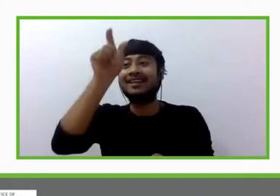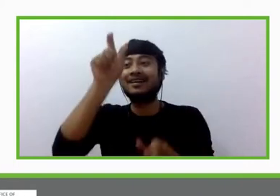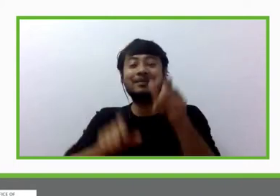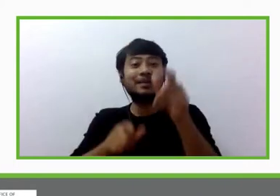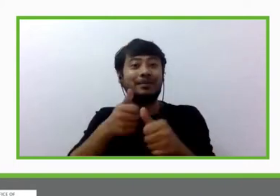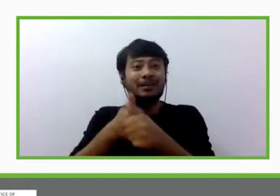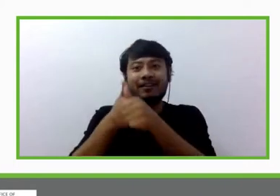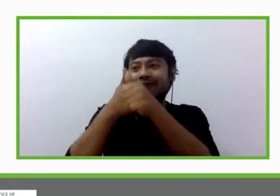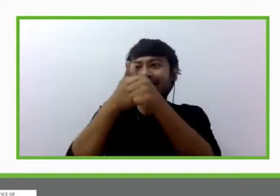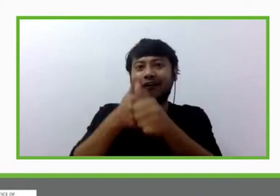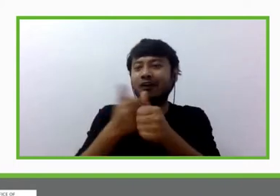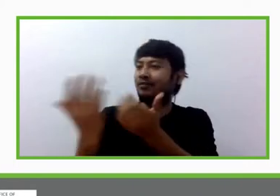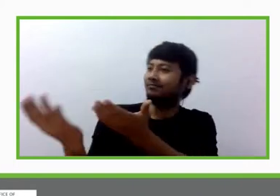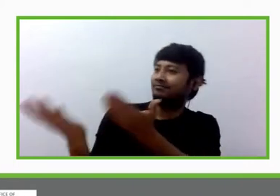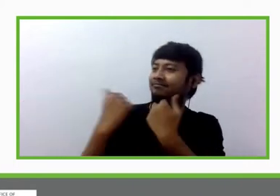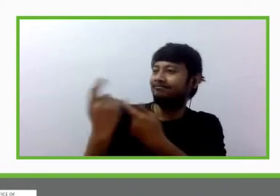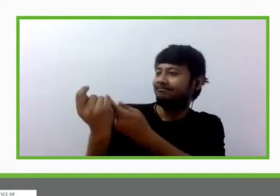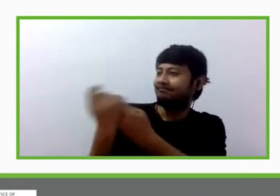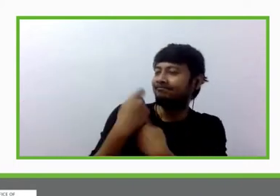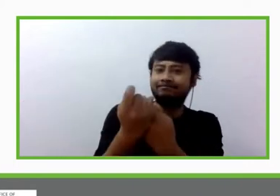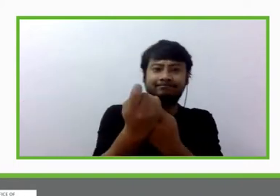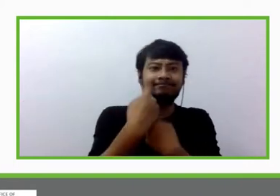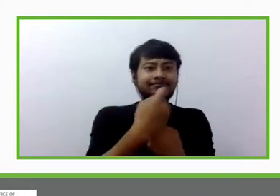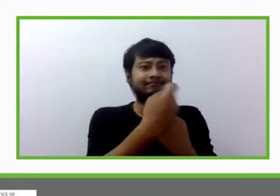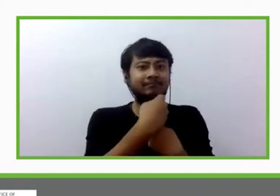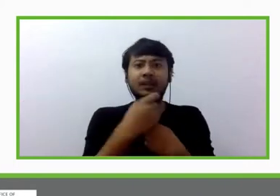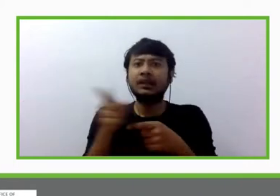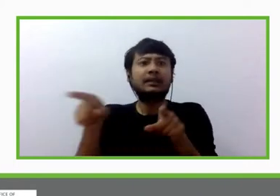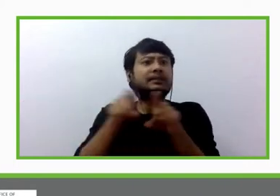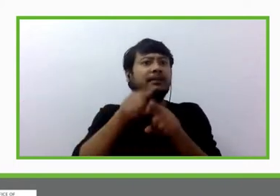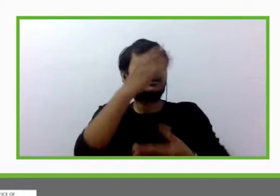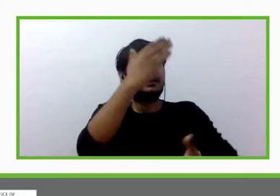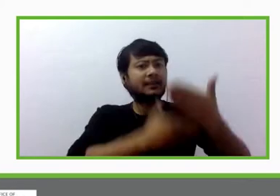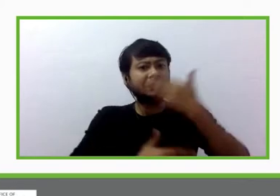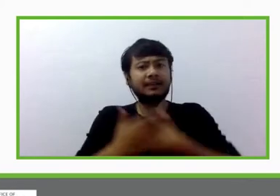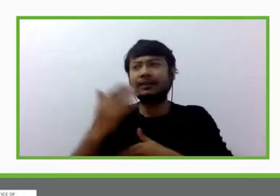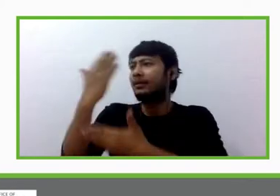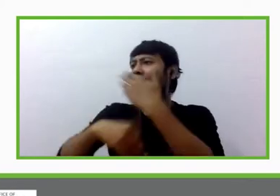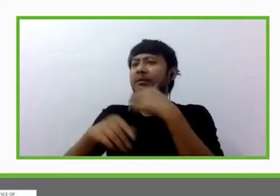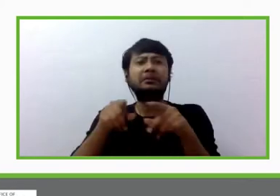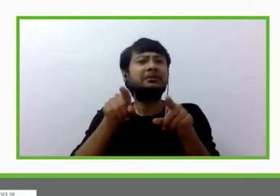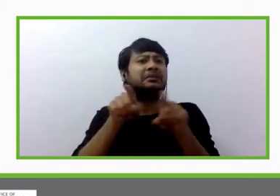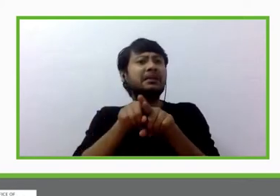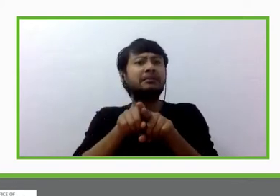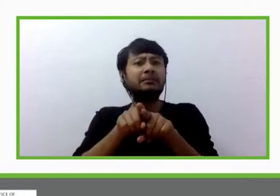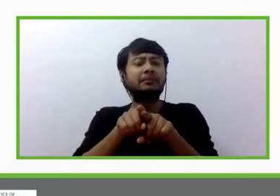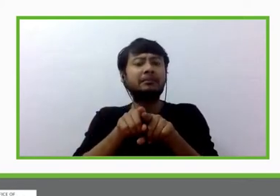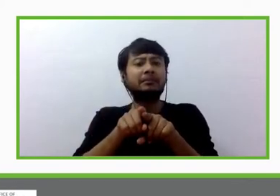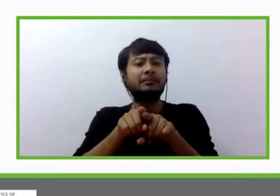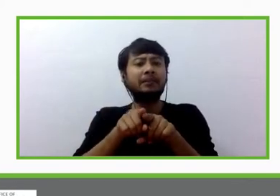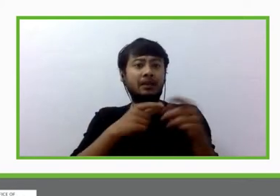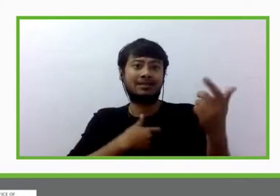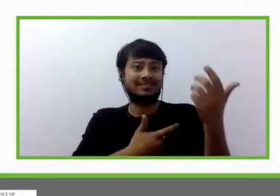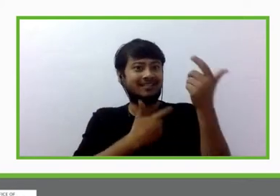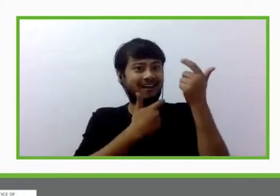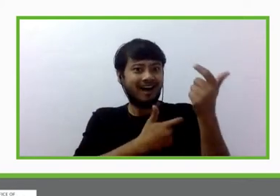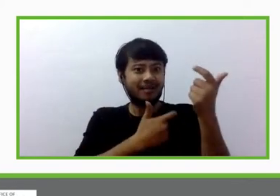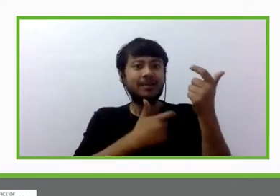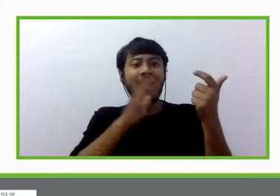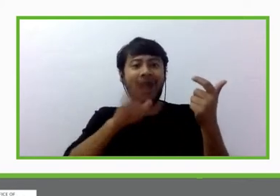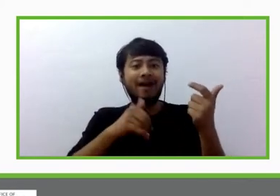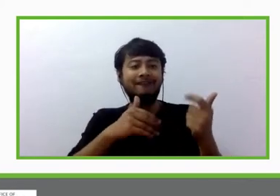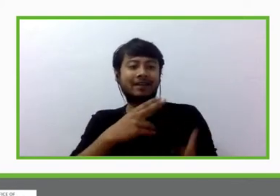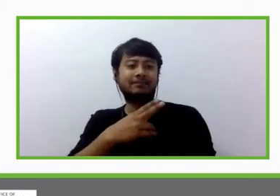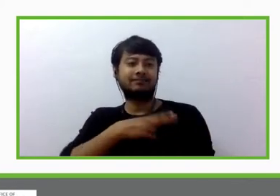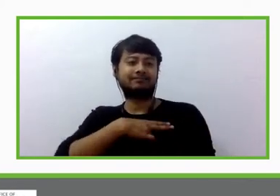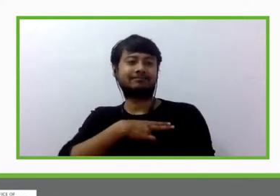another point that even able-bodied have to deal with. In the military, you get a rank. You're a lieutenant, a sergeant, a captain, a